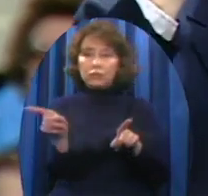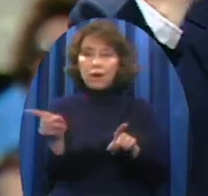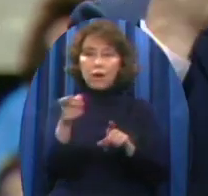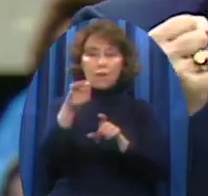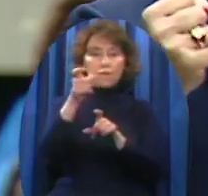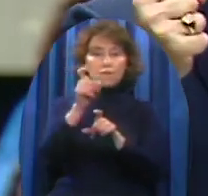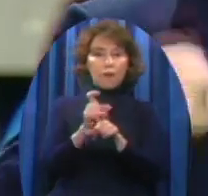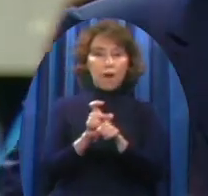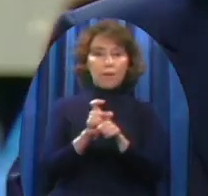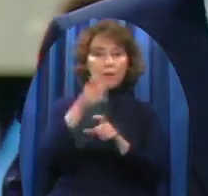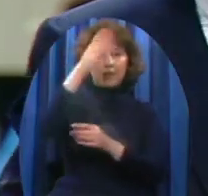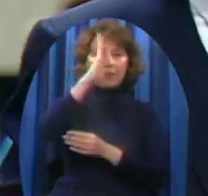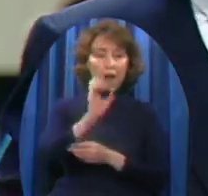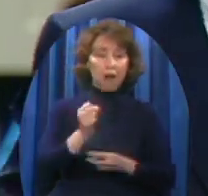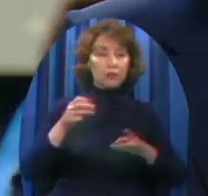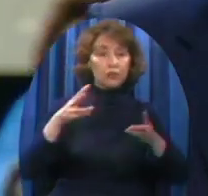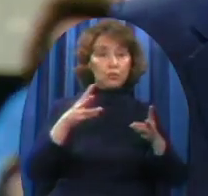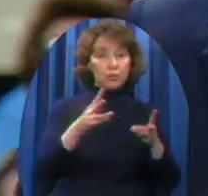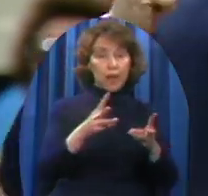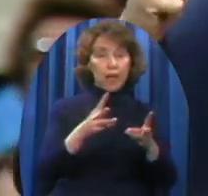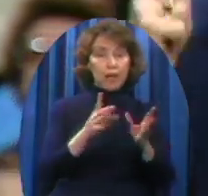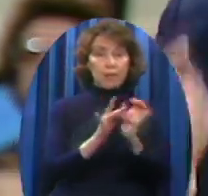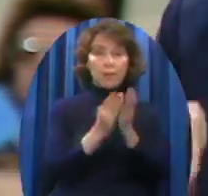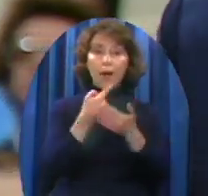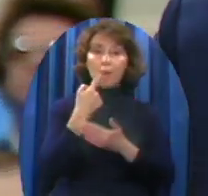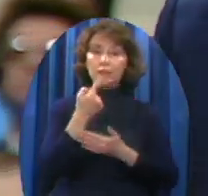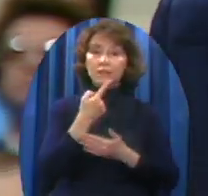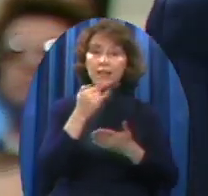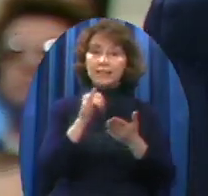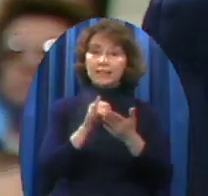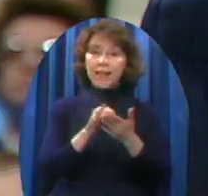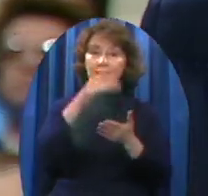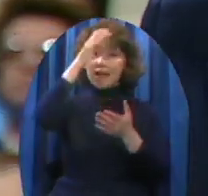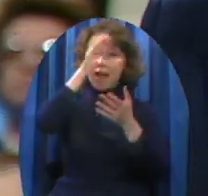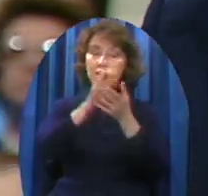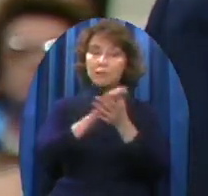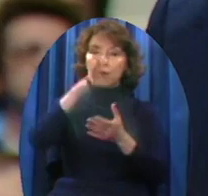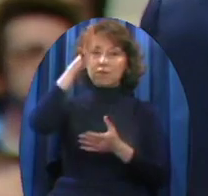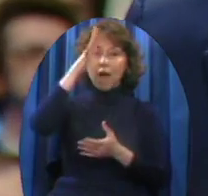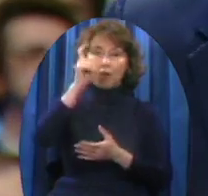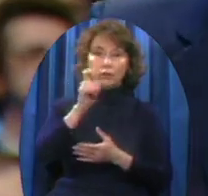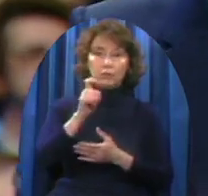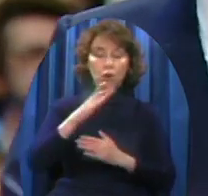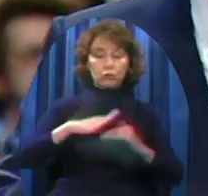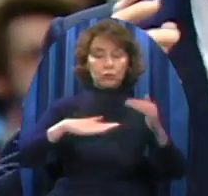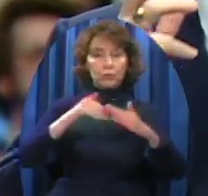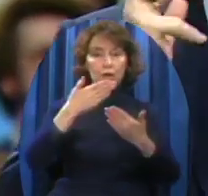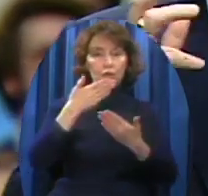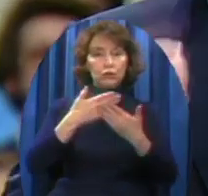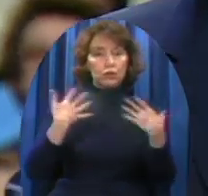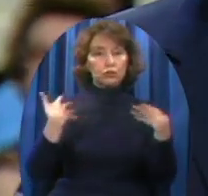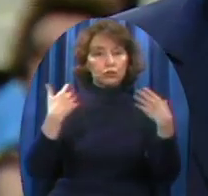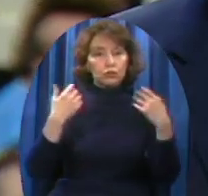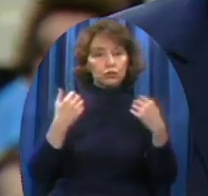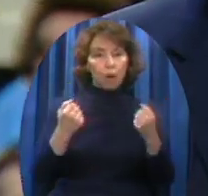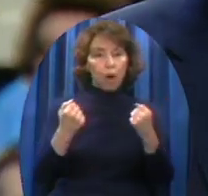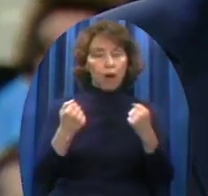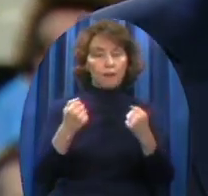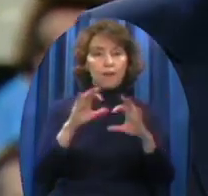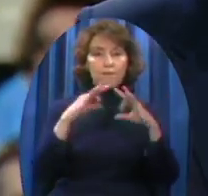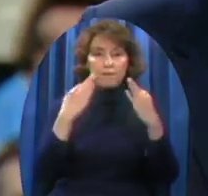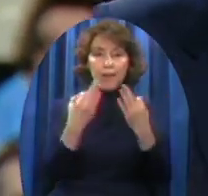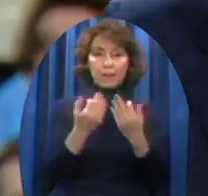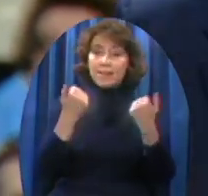to build great and solid and stable and spiritual families. Now, that is not to say that the mother doesn't play a role,